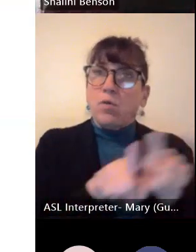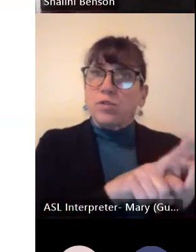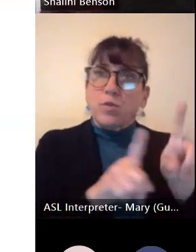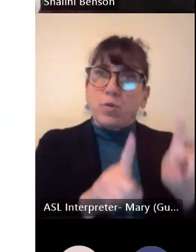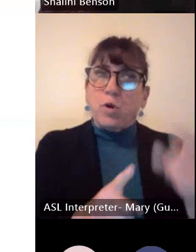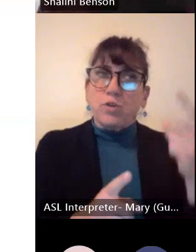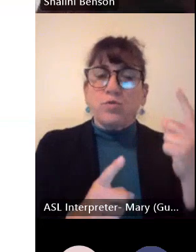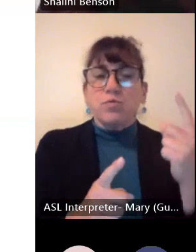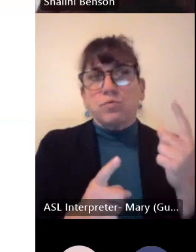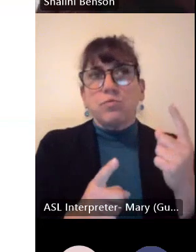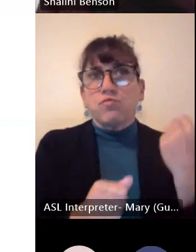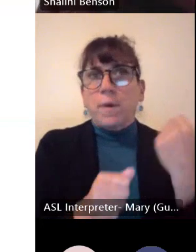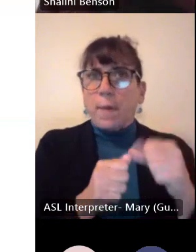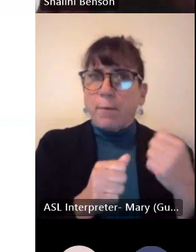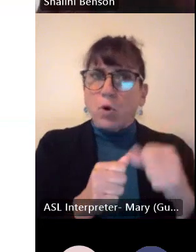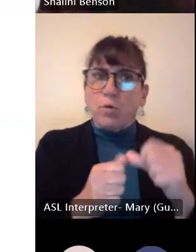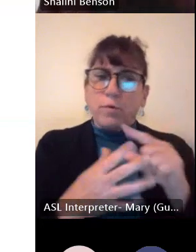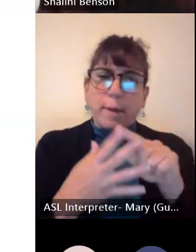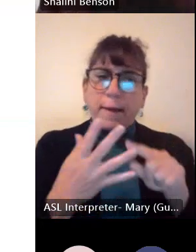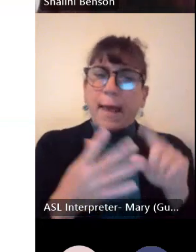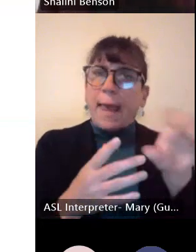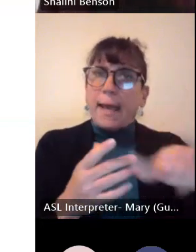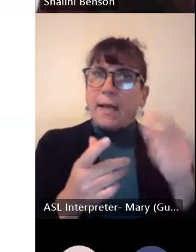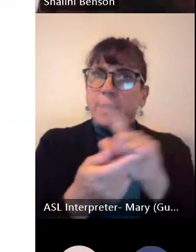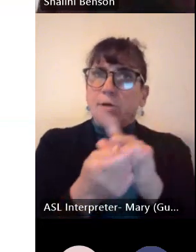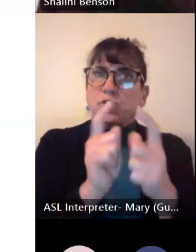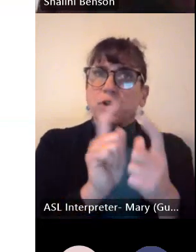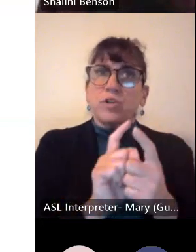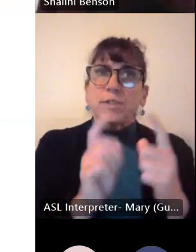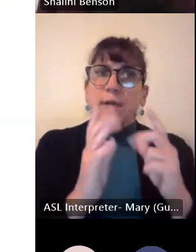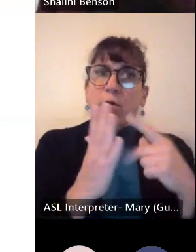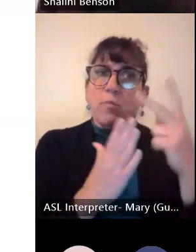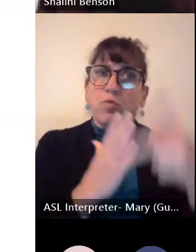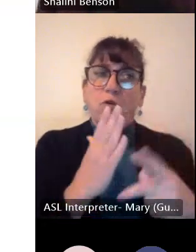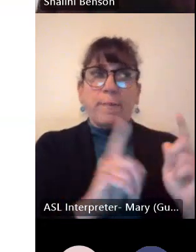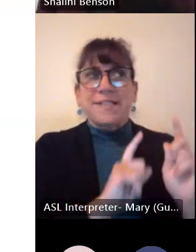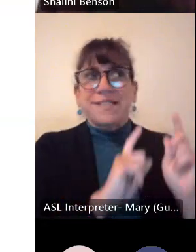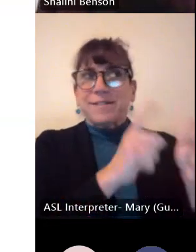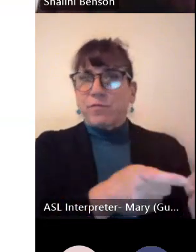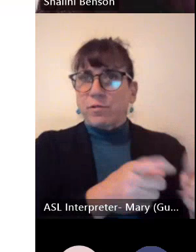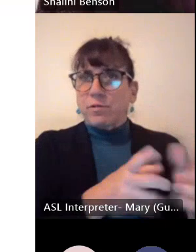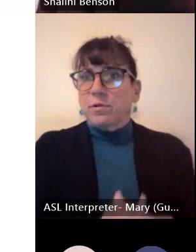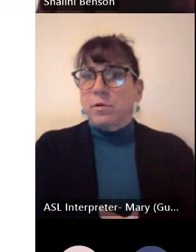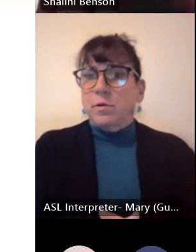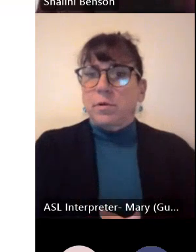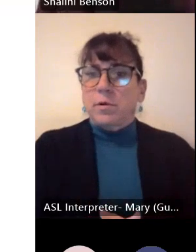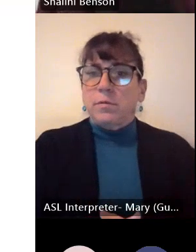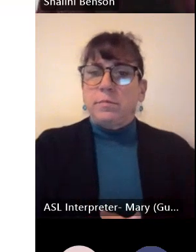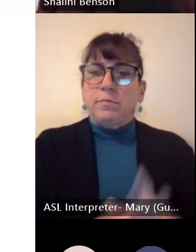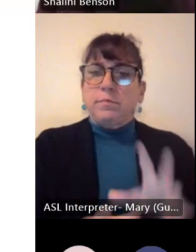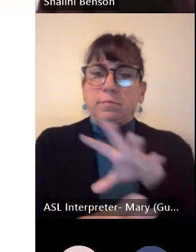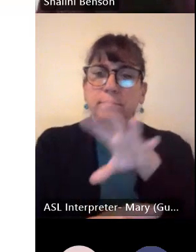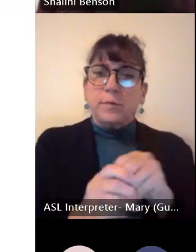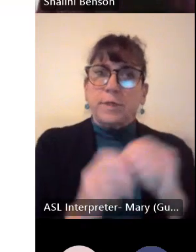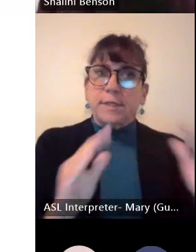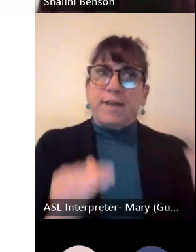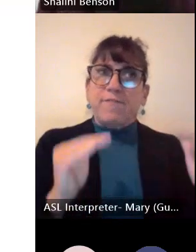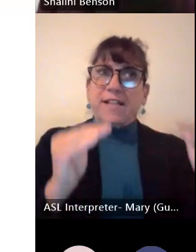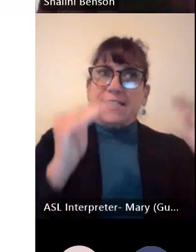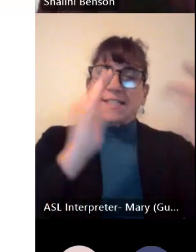account any changes in how the program is being delivered, including advances in